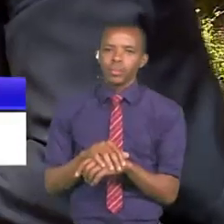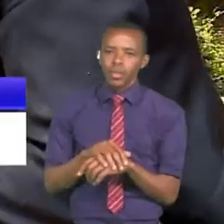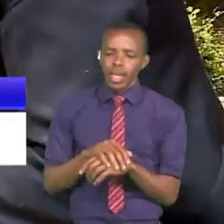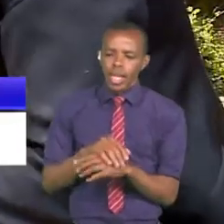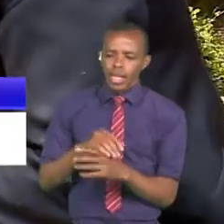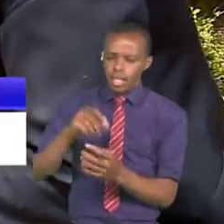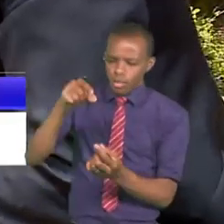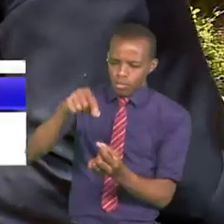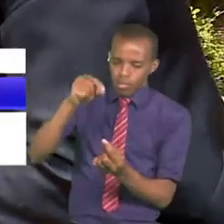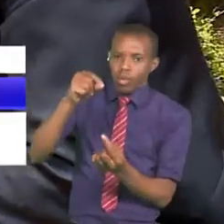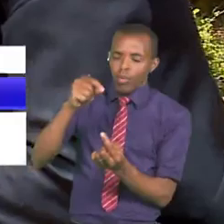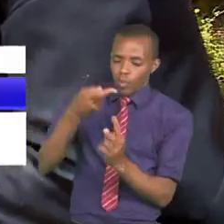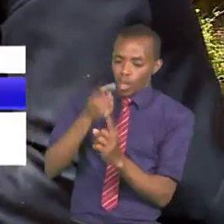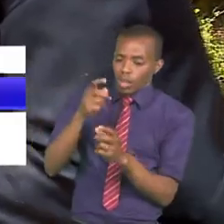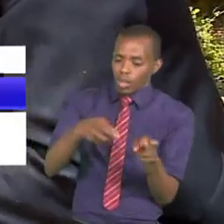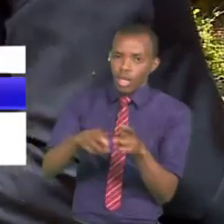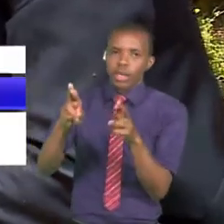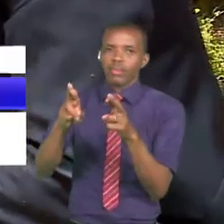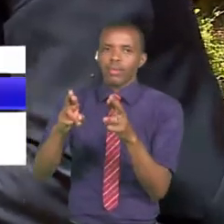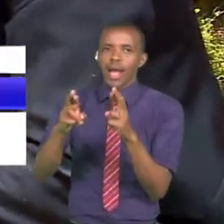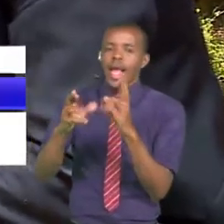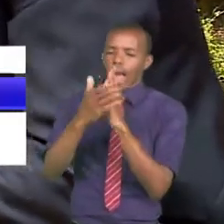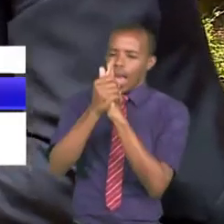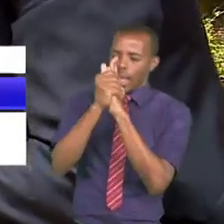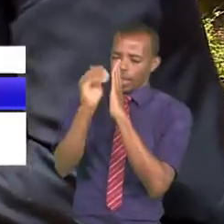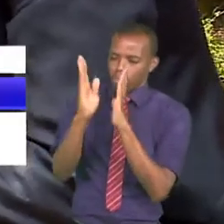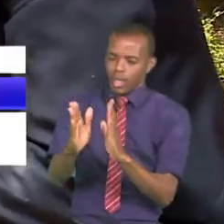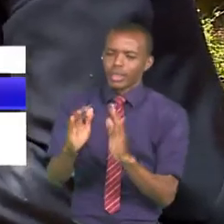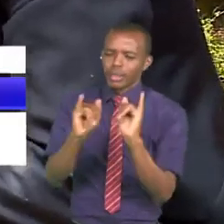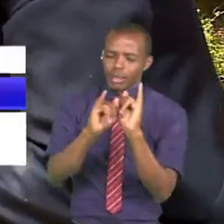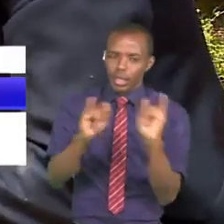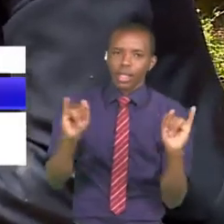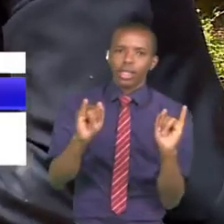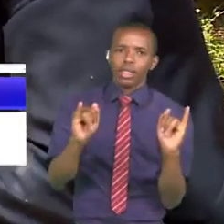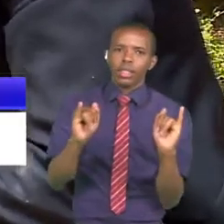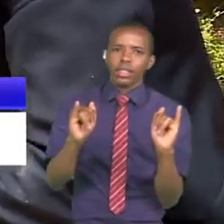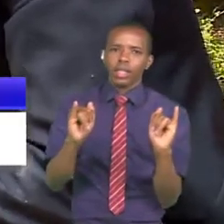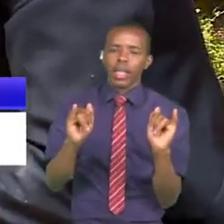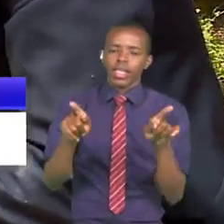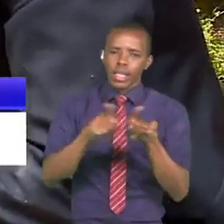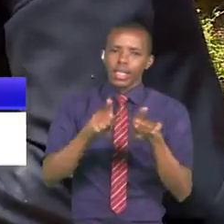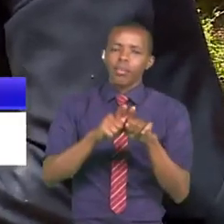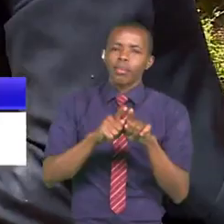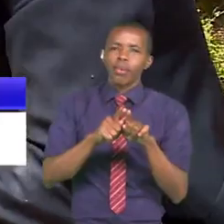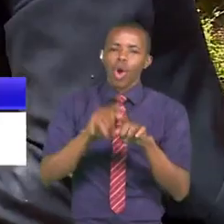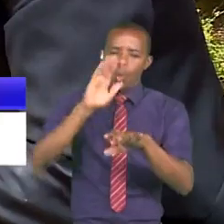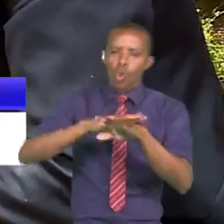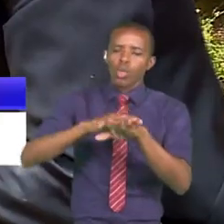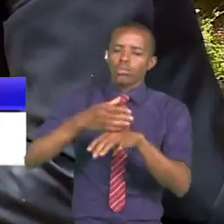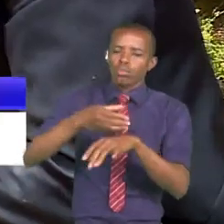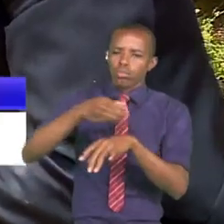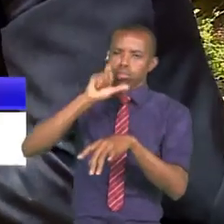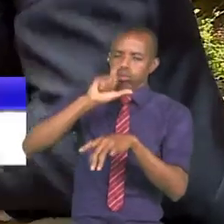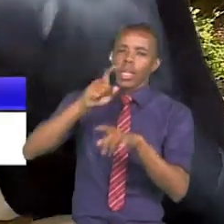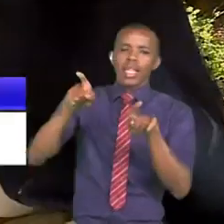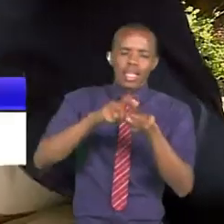spring, which as per the expectation was clean and very safe to drink. And we took water samples from the